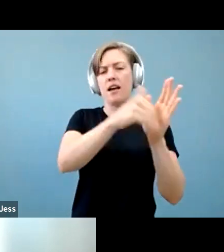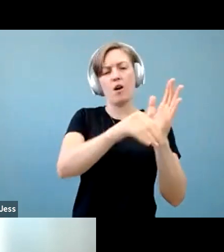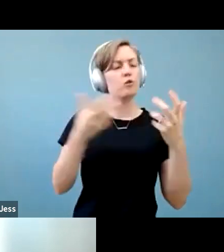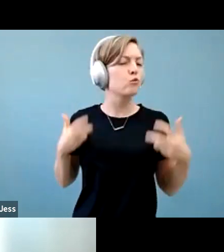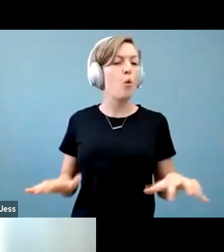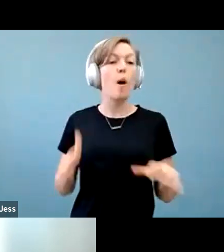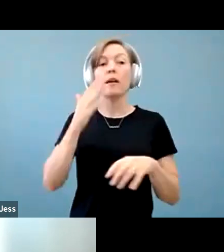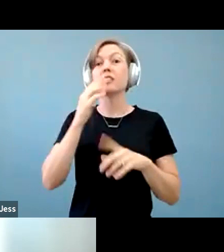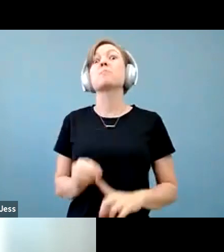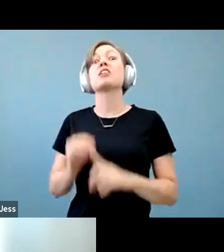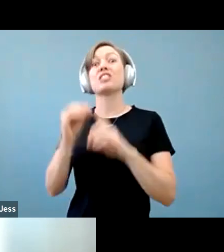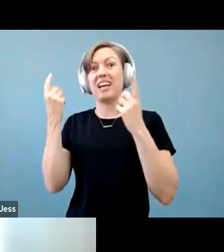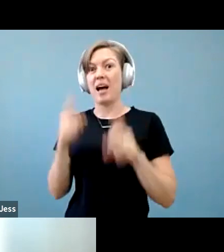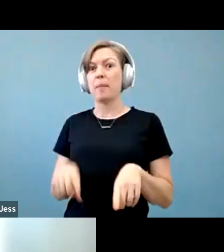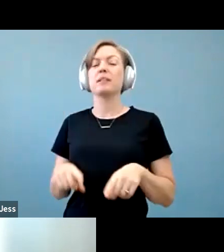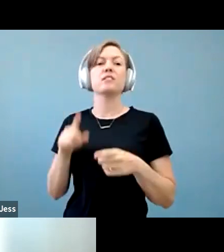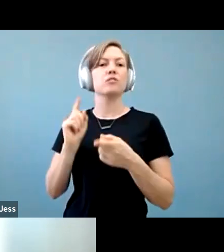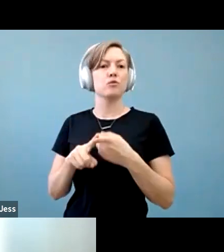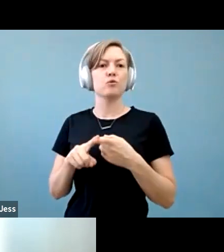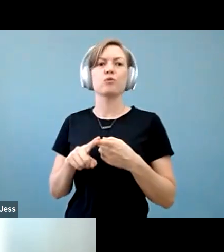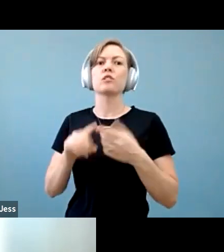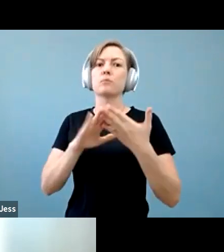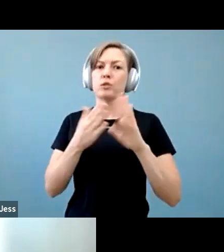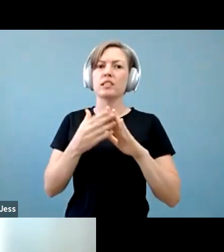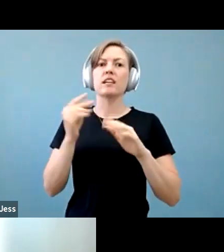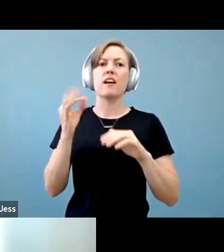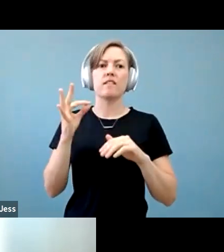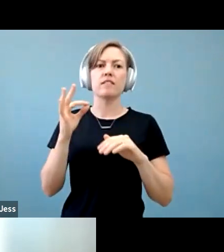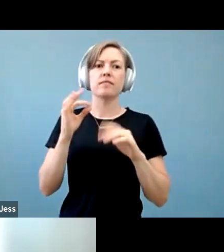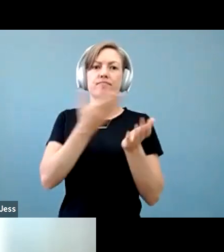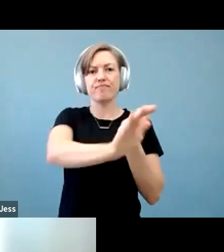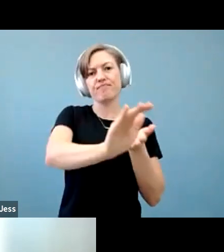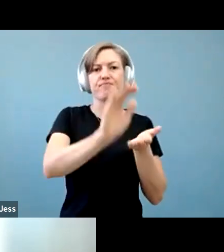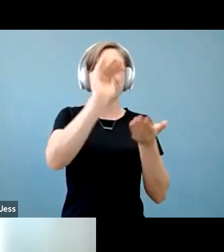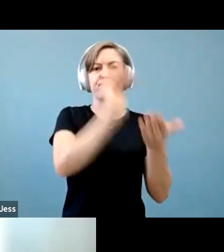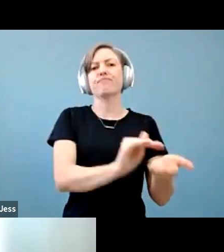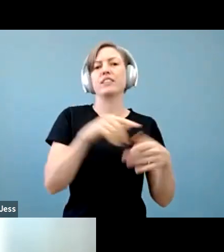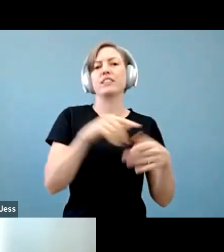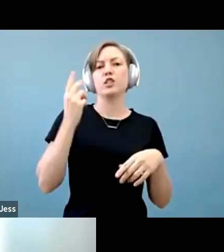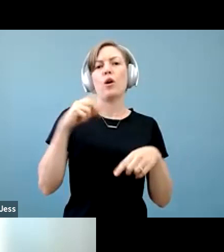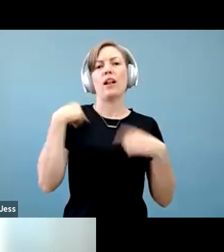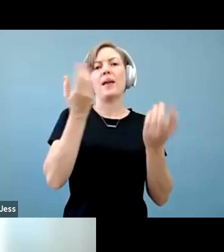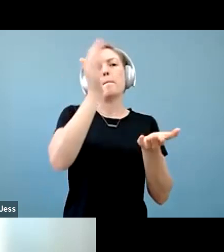it happens to do with communities of, historically marginalized communities.